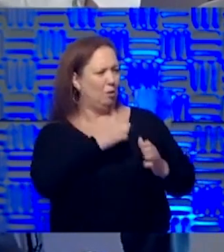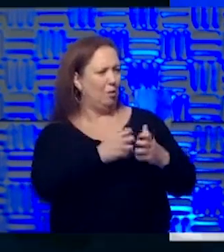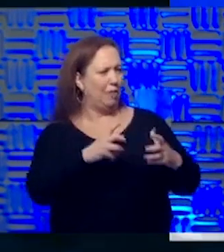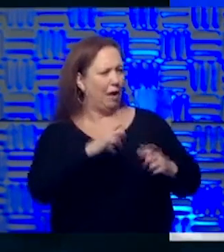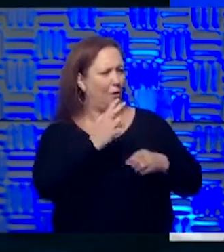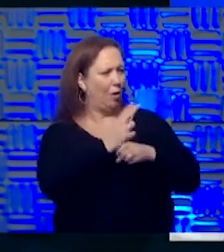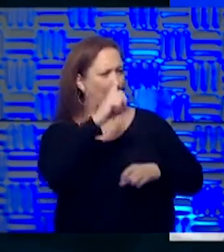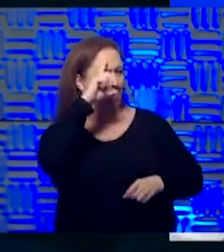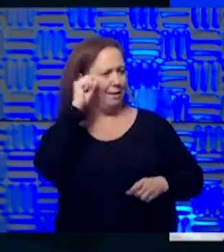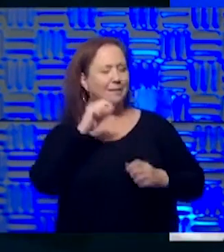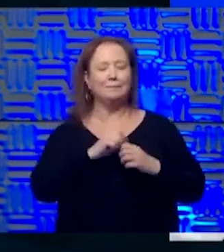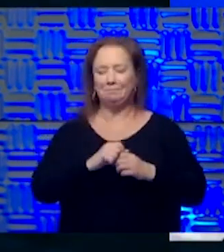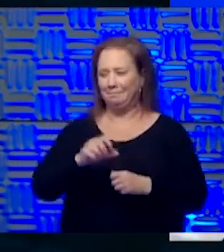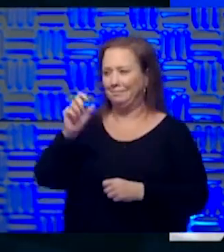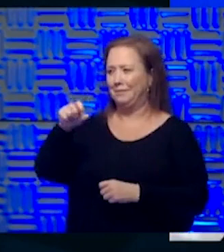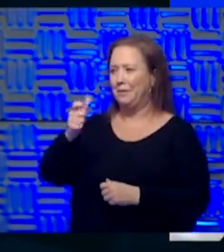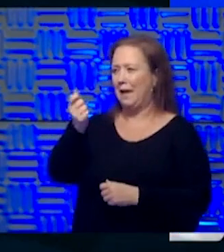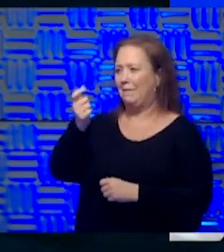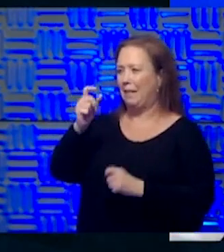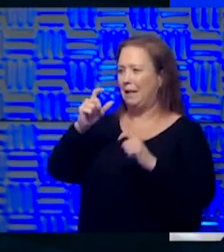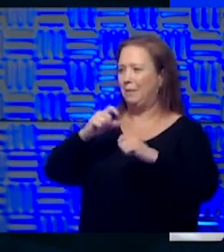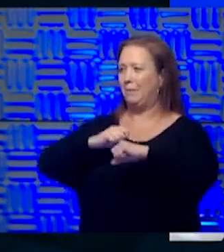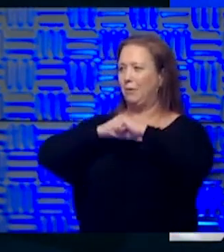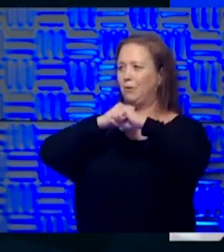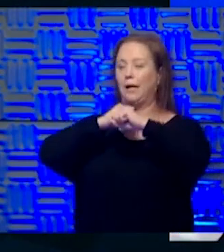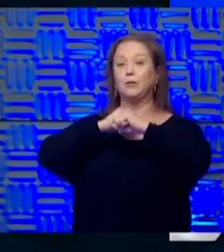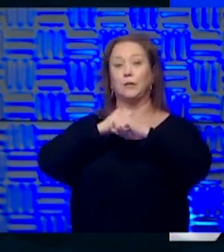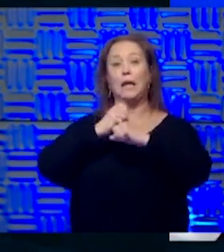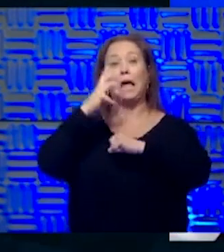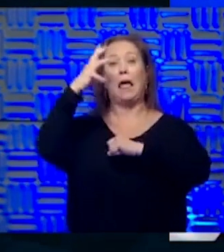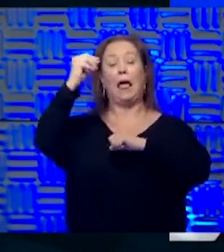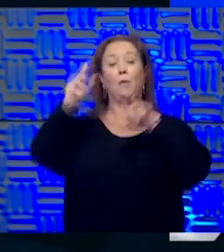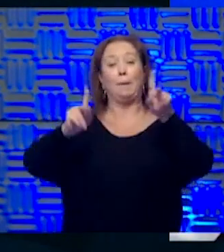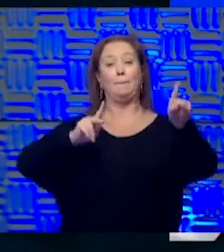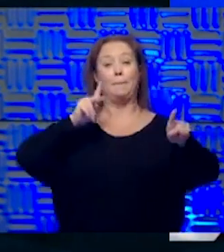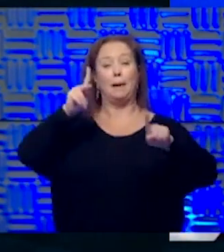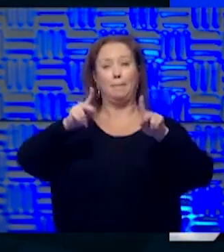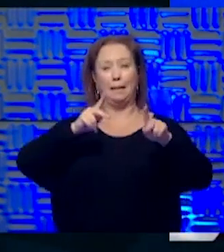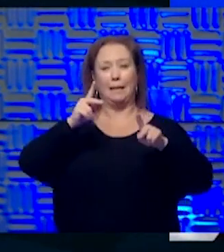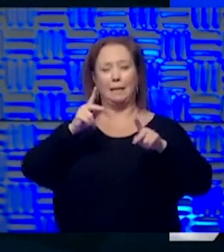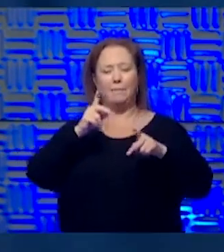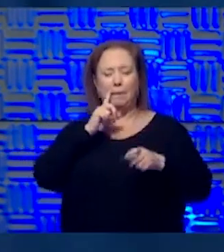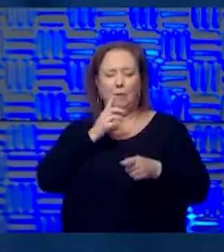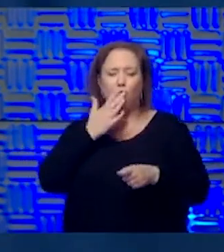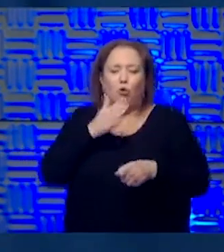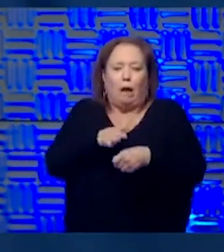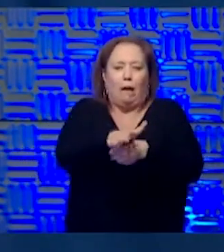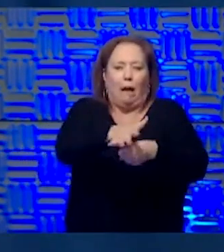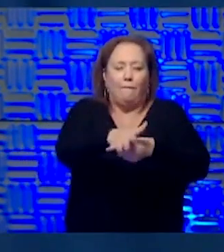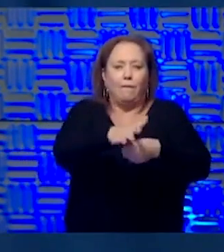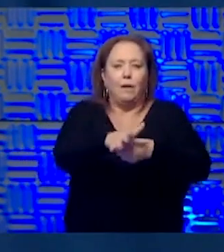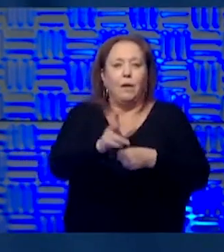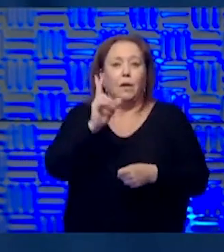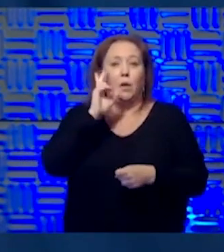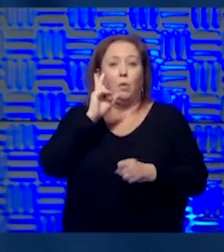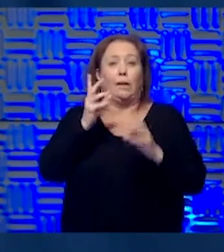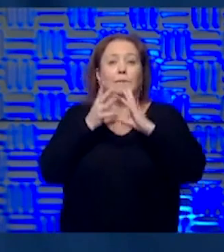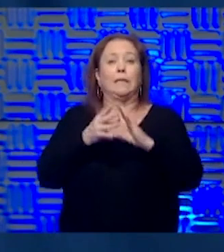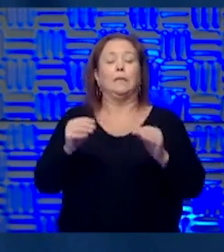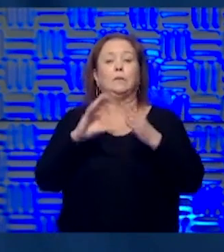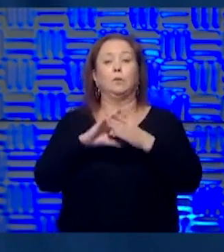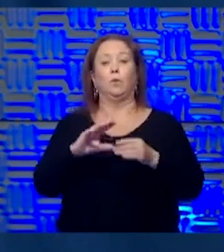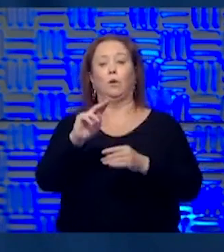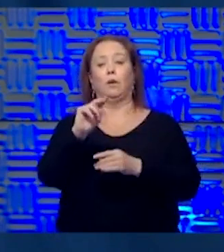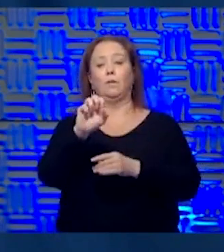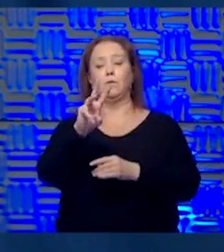have a little bit of protection. Certainly out in public, that may be somewhat sufficient. We've seen the story on the